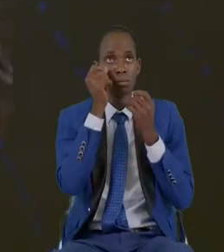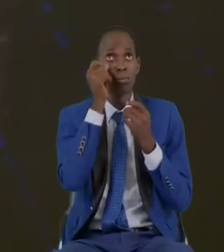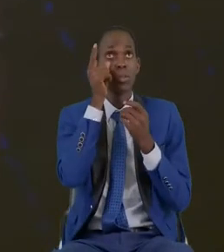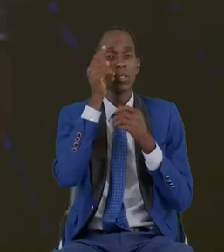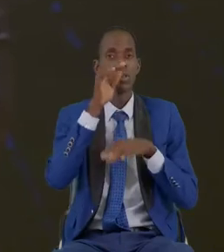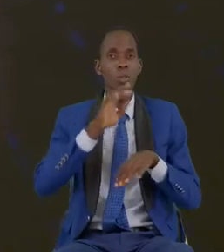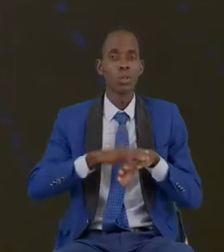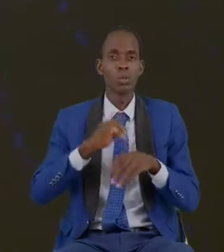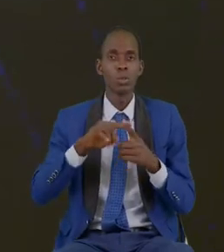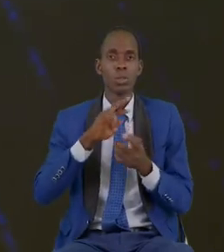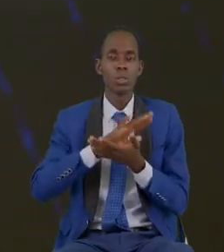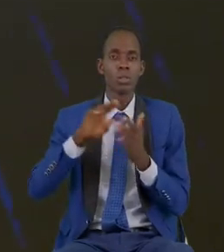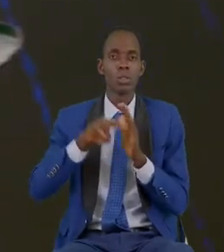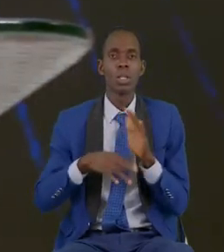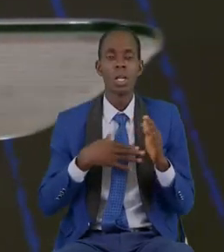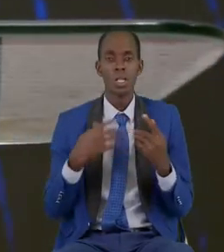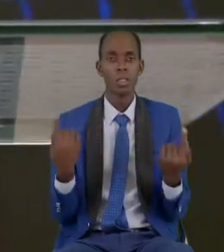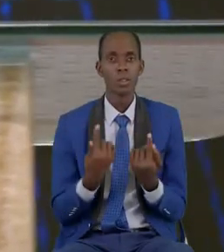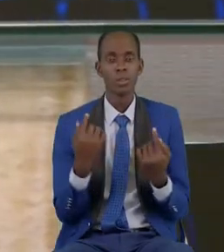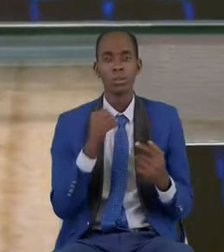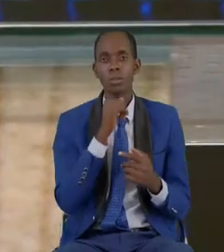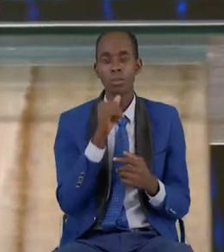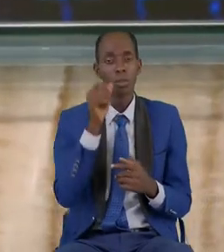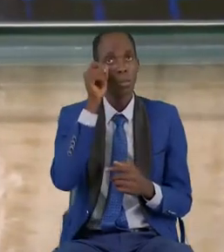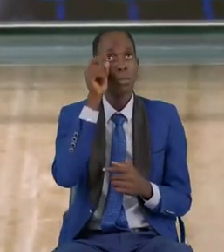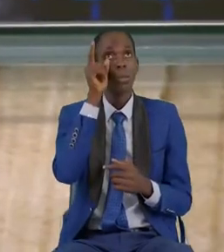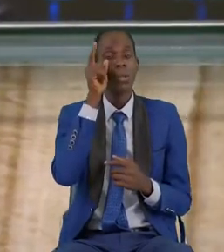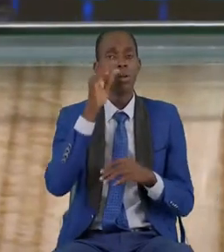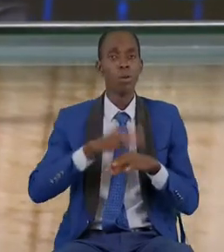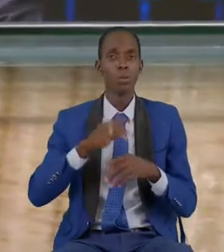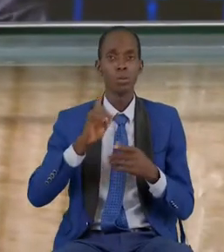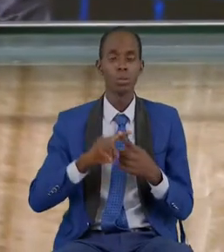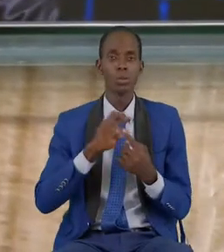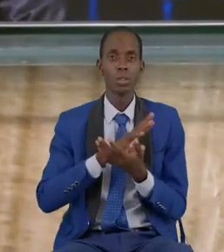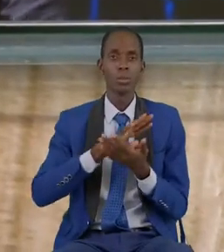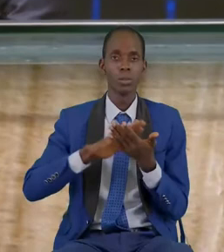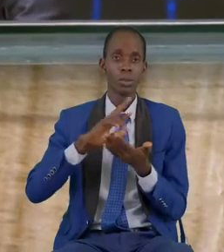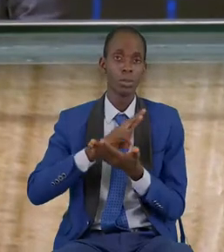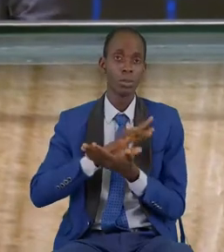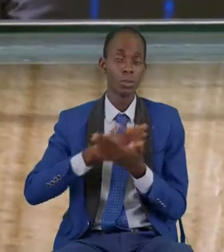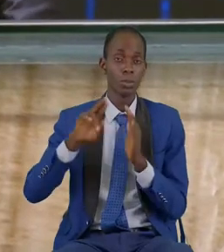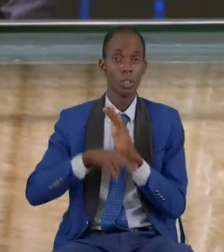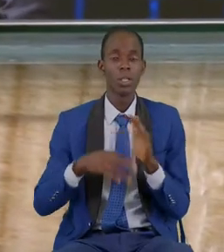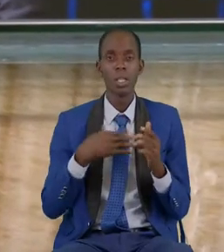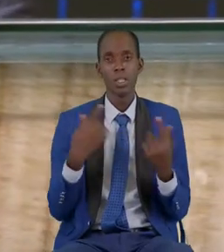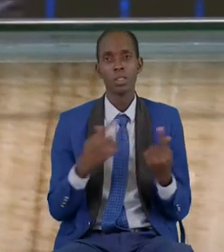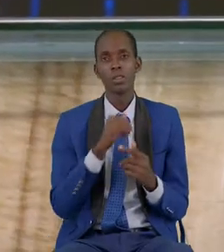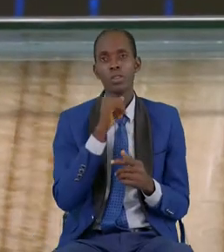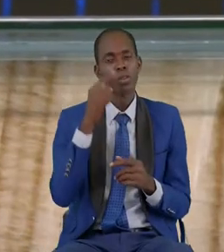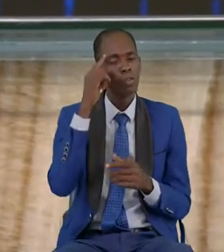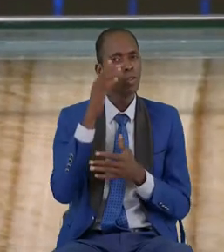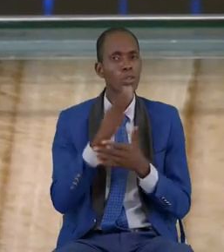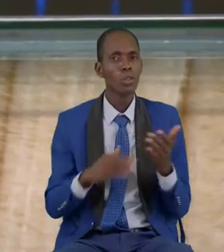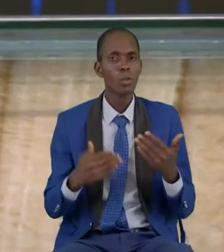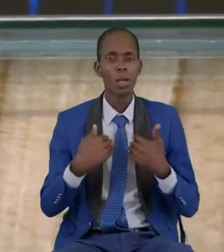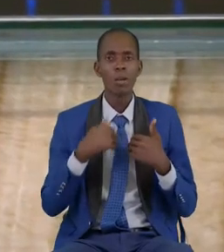and sin not. Awake to righteousness and sin not. For some have not the knowledge of